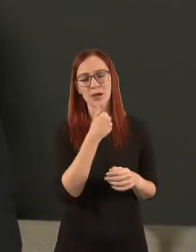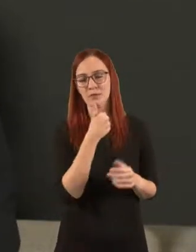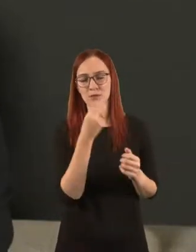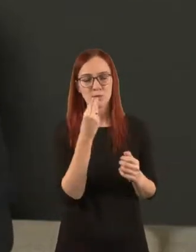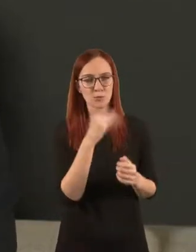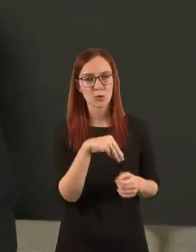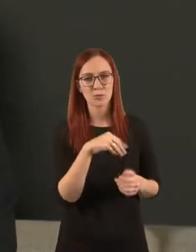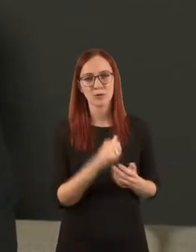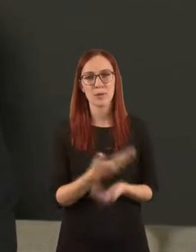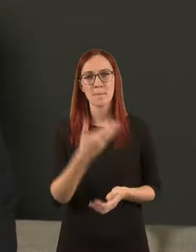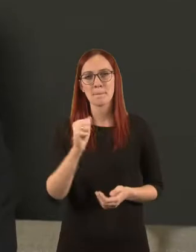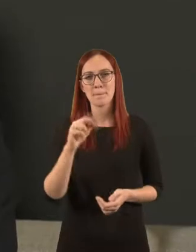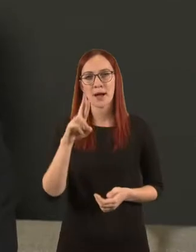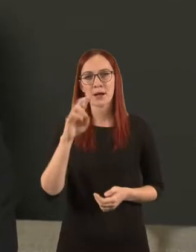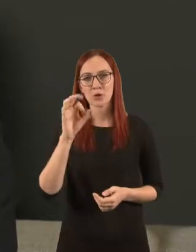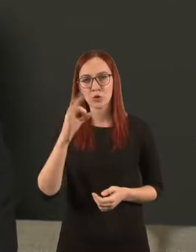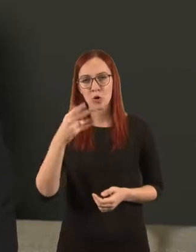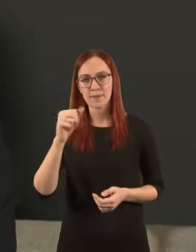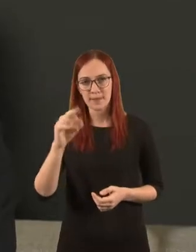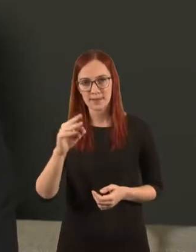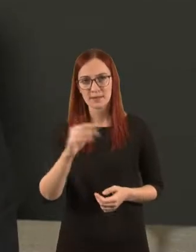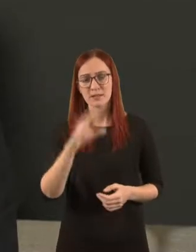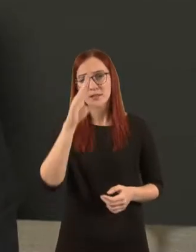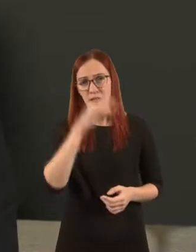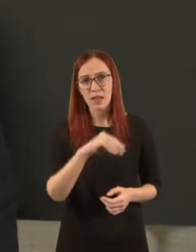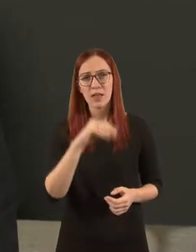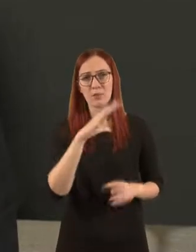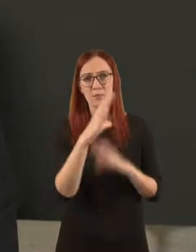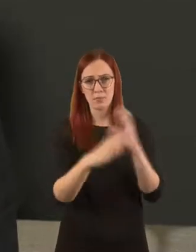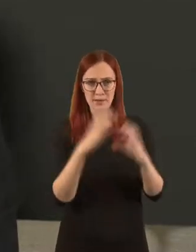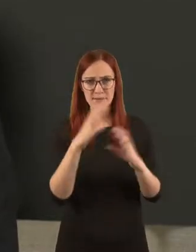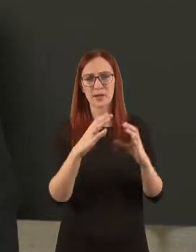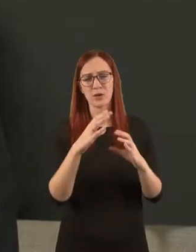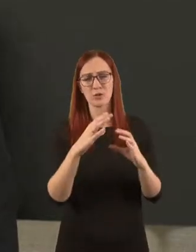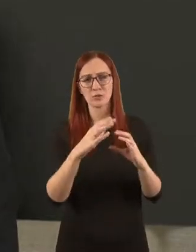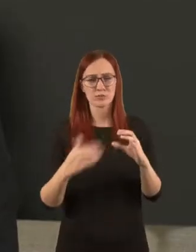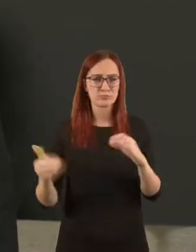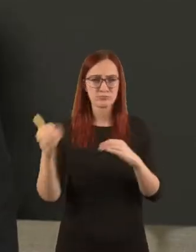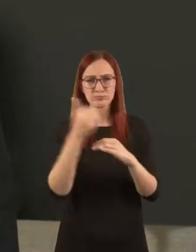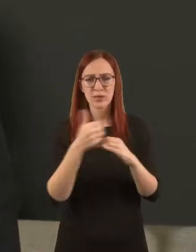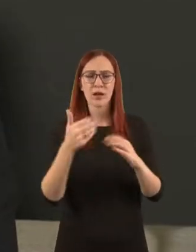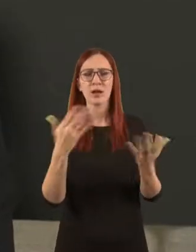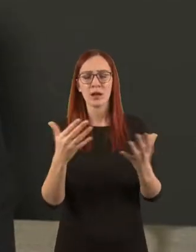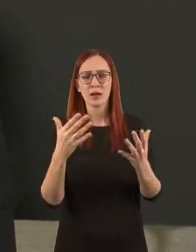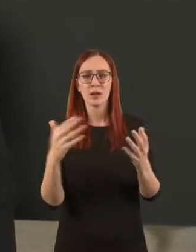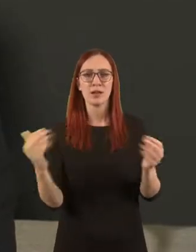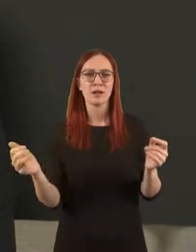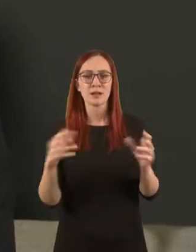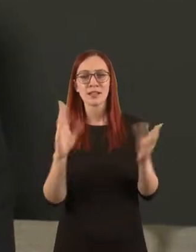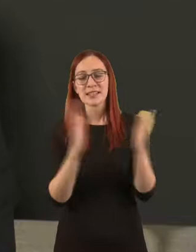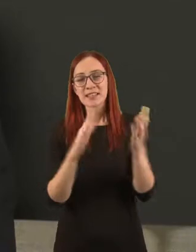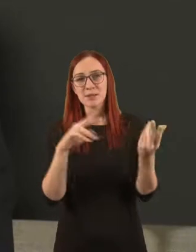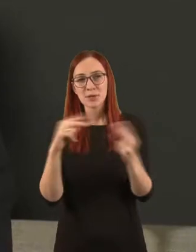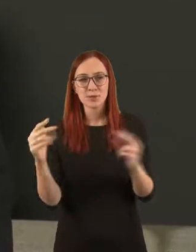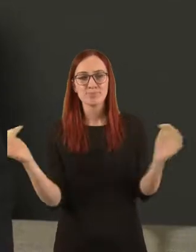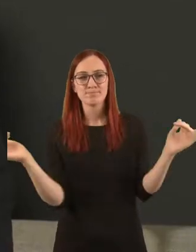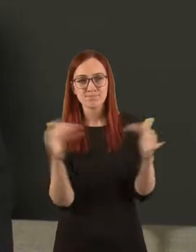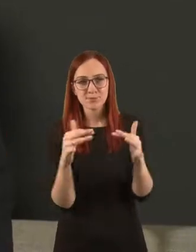energy poverty? Paris is a good example. President Macron was able to